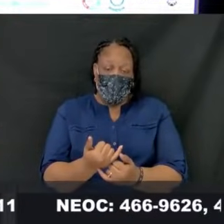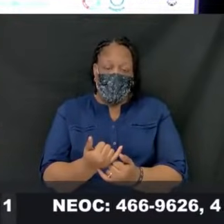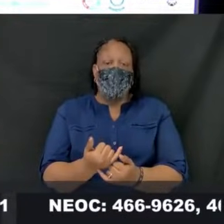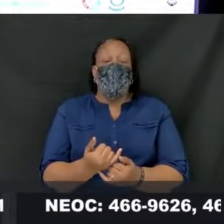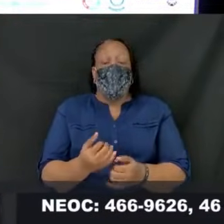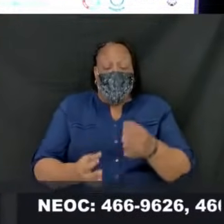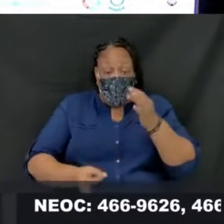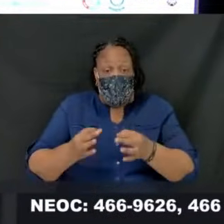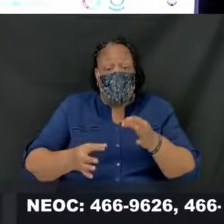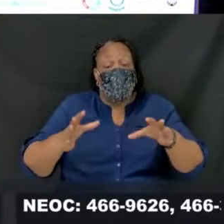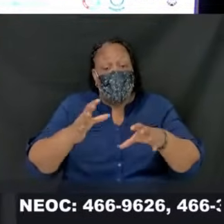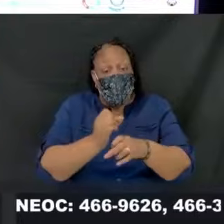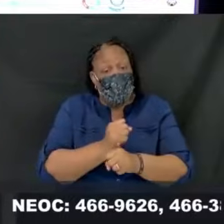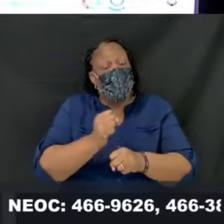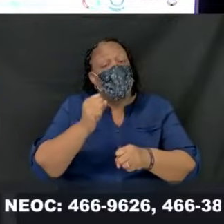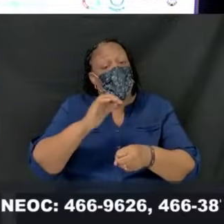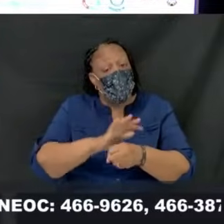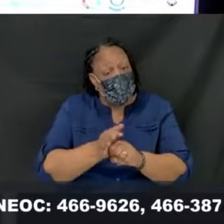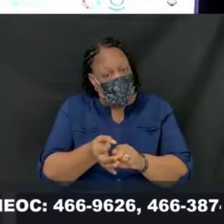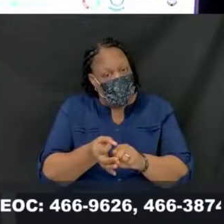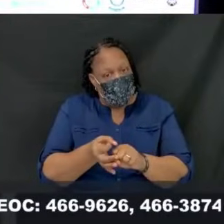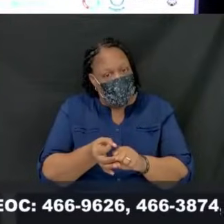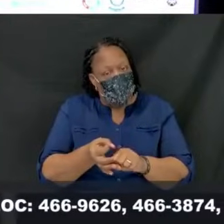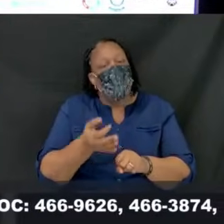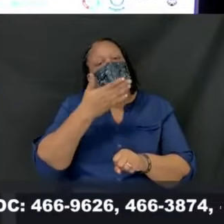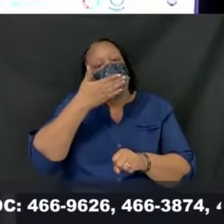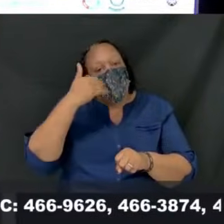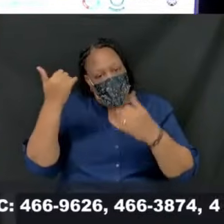take it tomorrow.